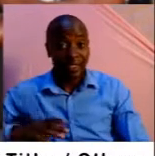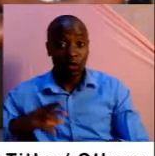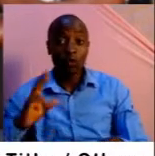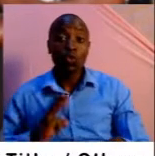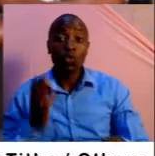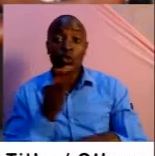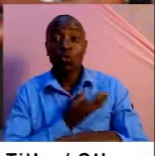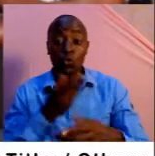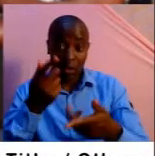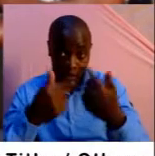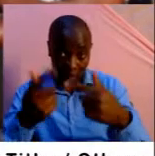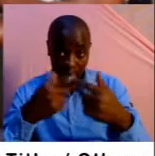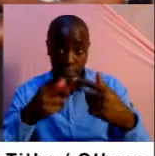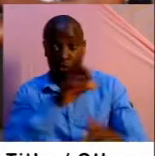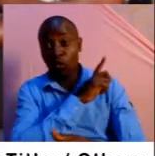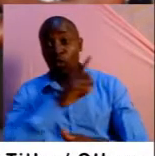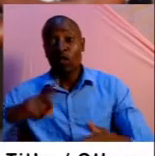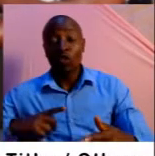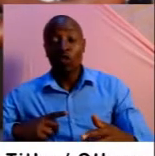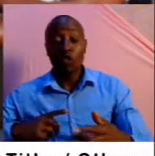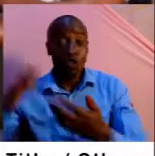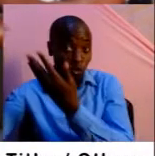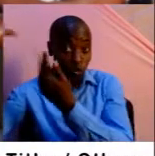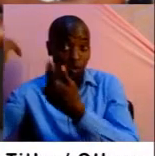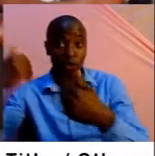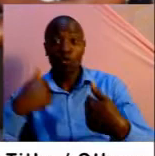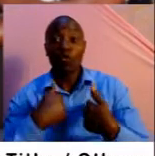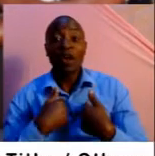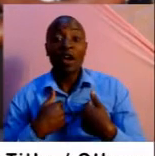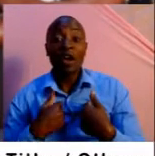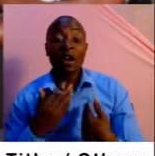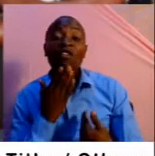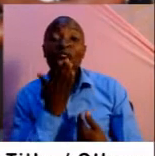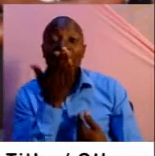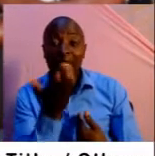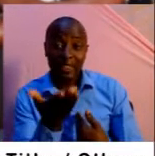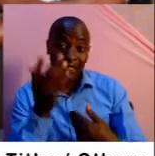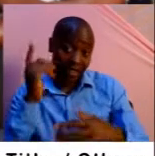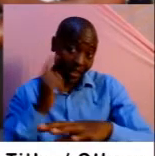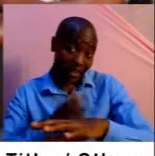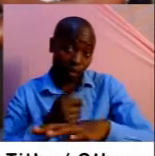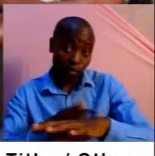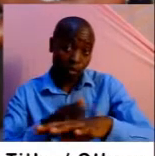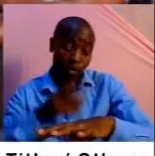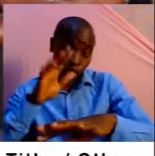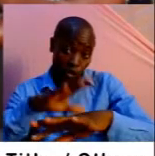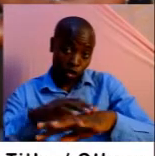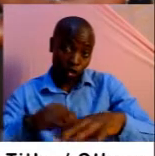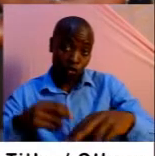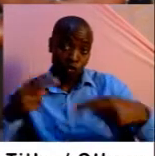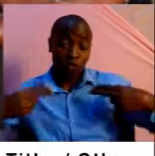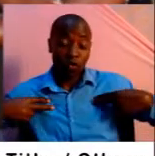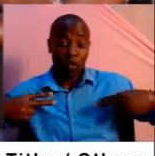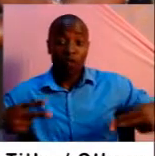Lord expecting answers. When it calls for our mind and our physical body to be